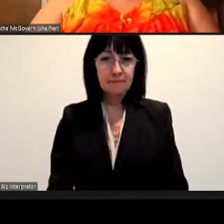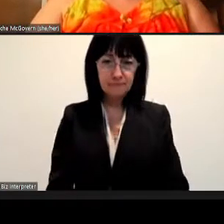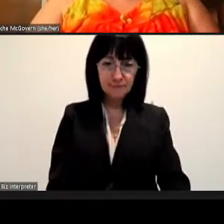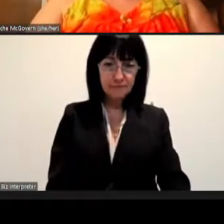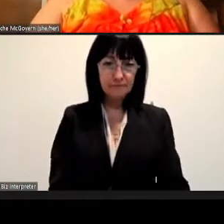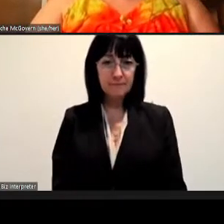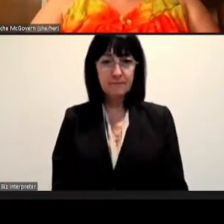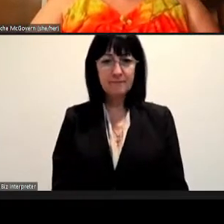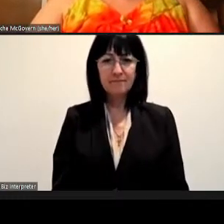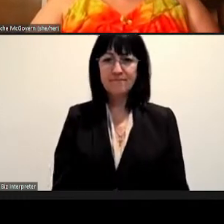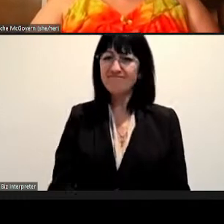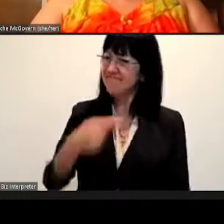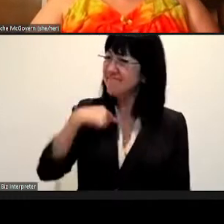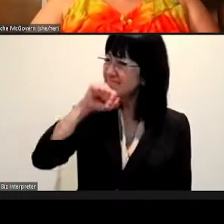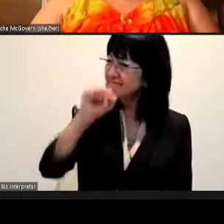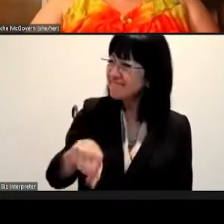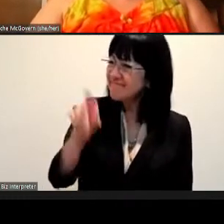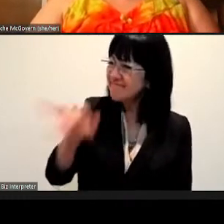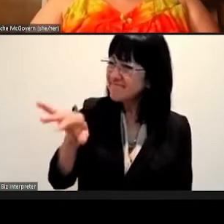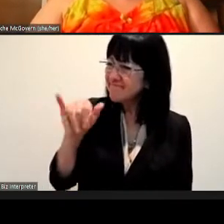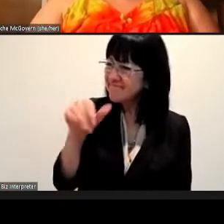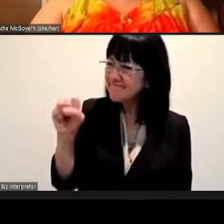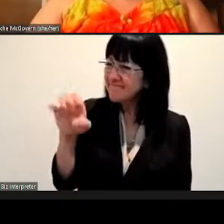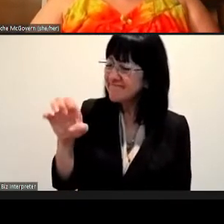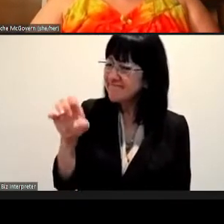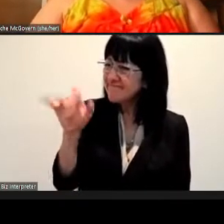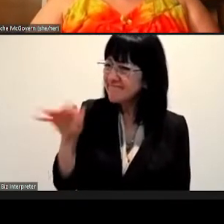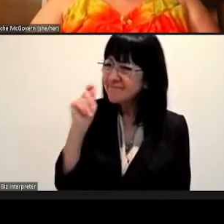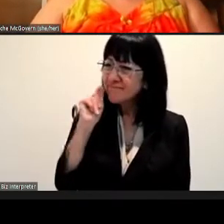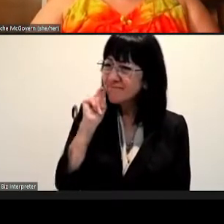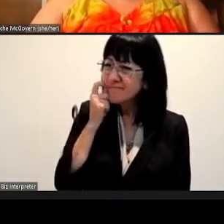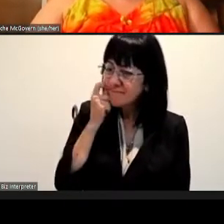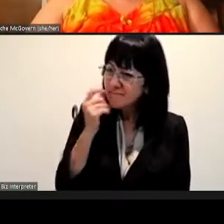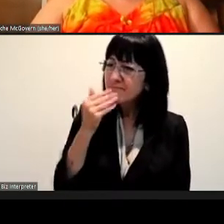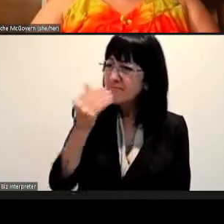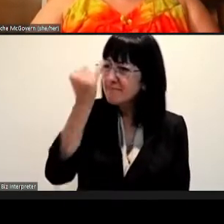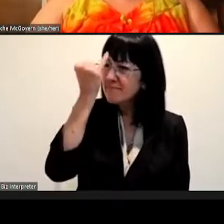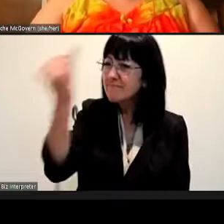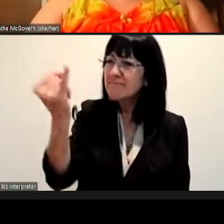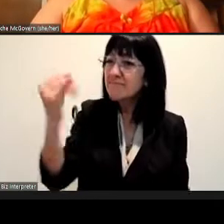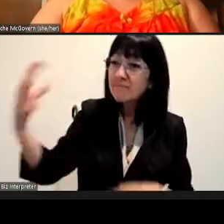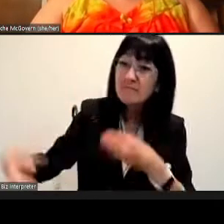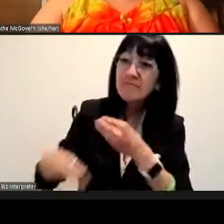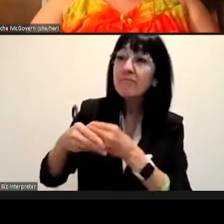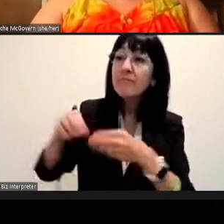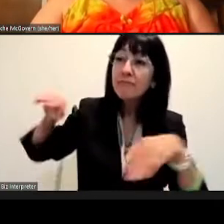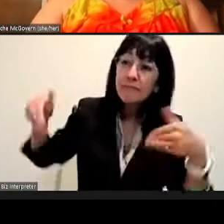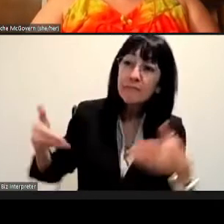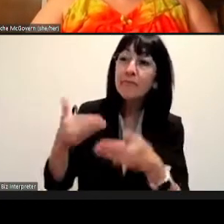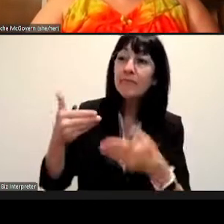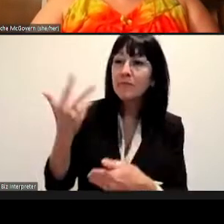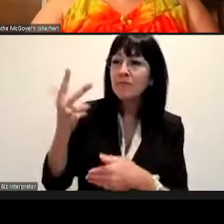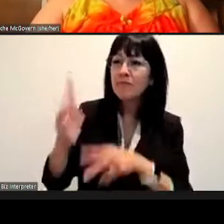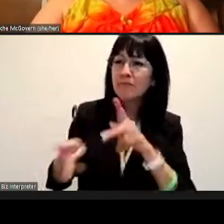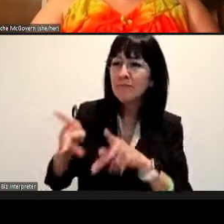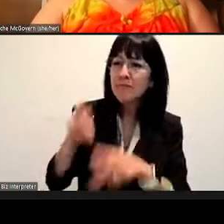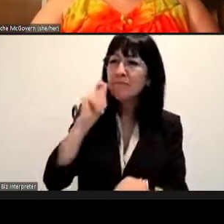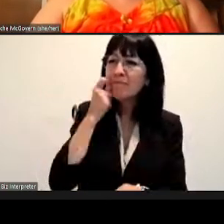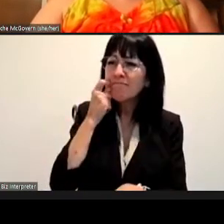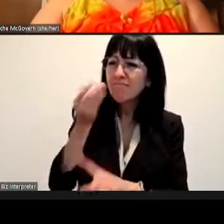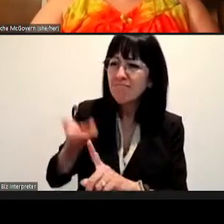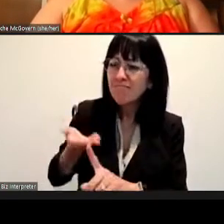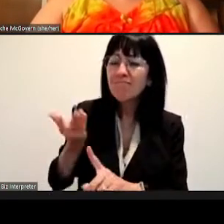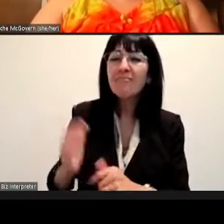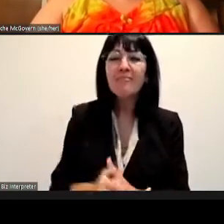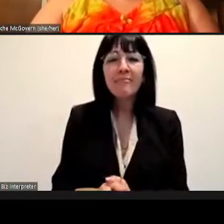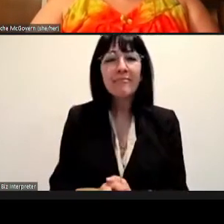I love that. That's so cool, Jesse. What a good idea. I think that kind of relates to one